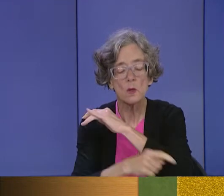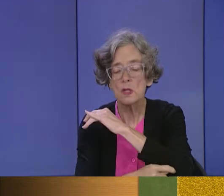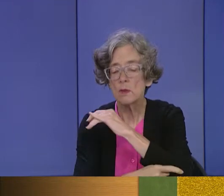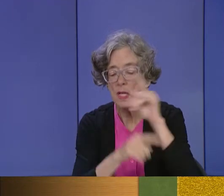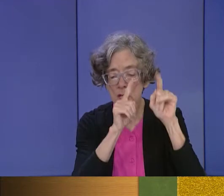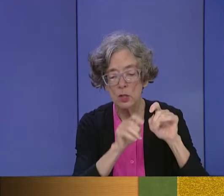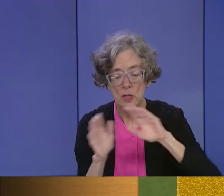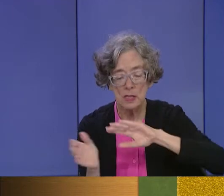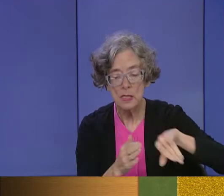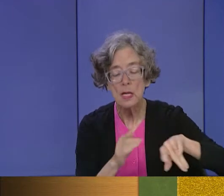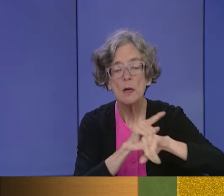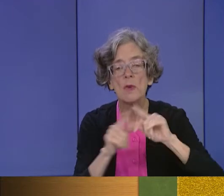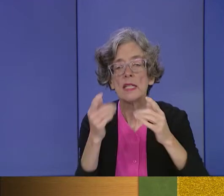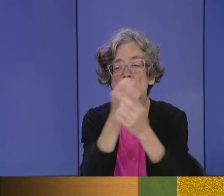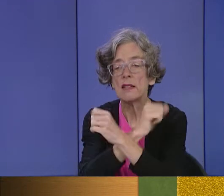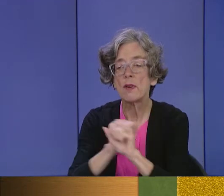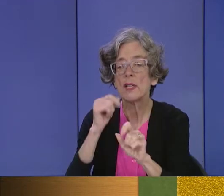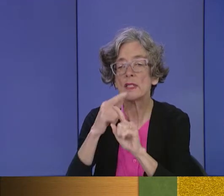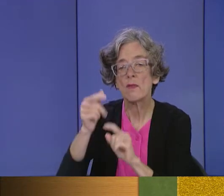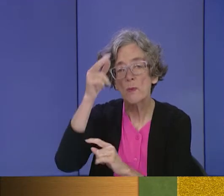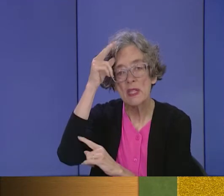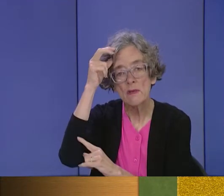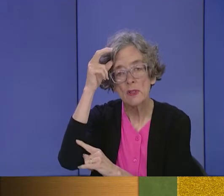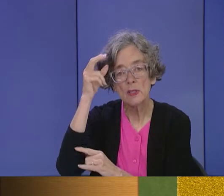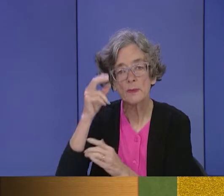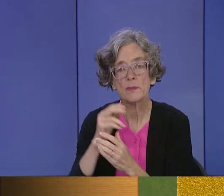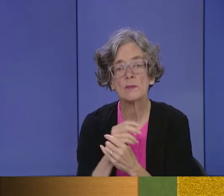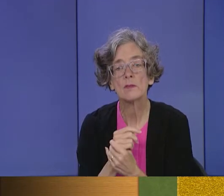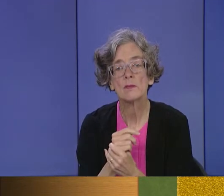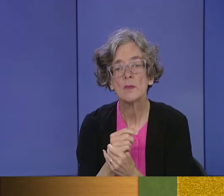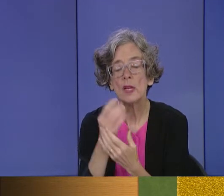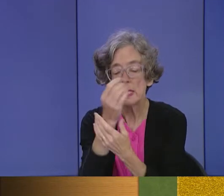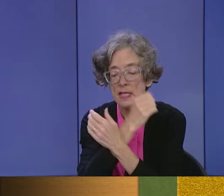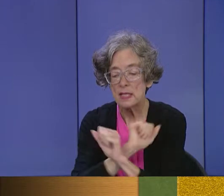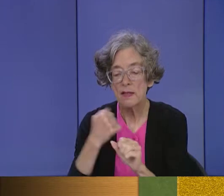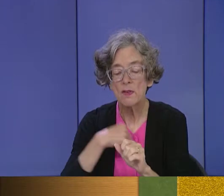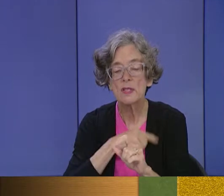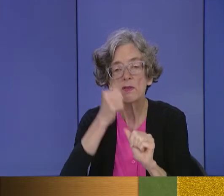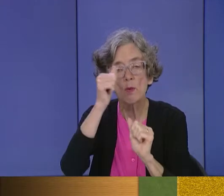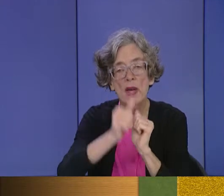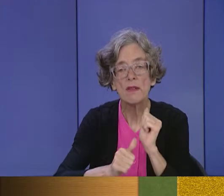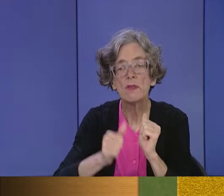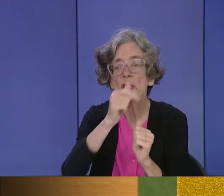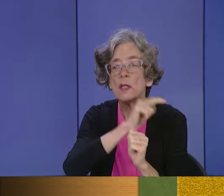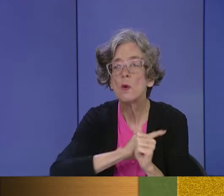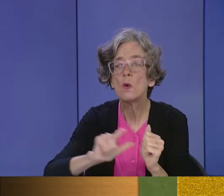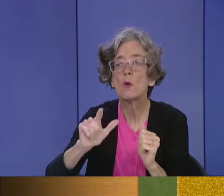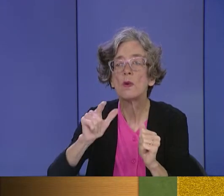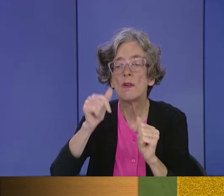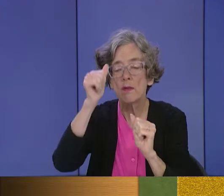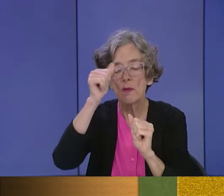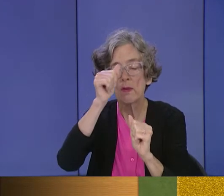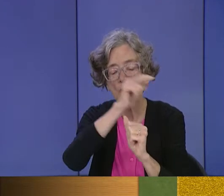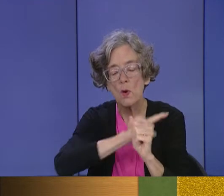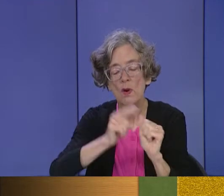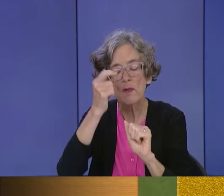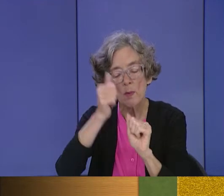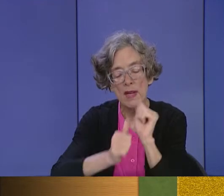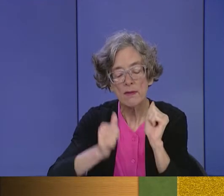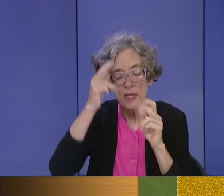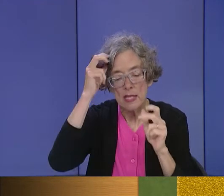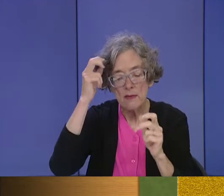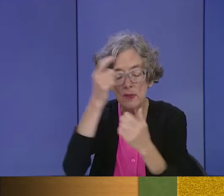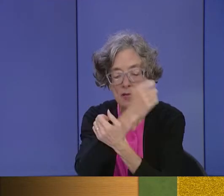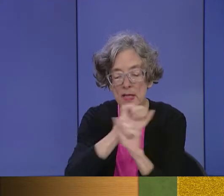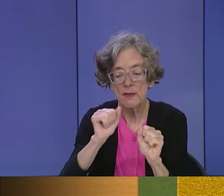into temptation, but deliver us from evil. Deliver us, Lord, we pray, from every evil. Graciously grant peace in our